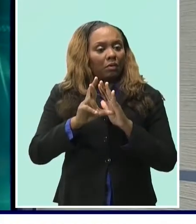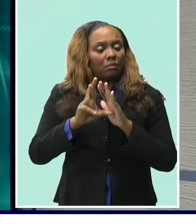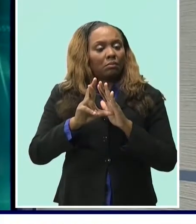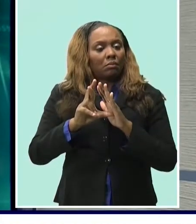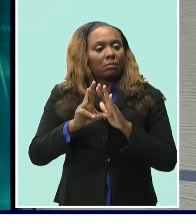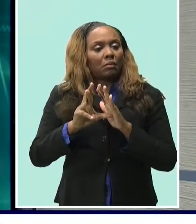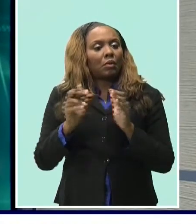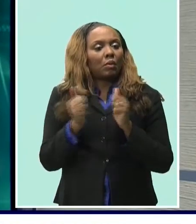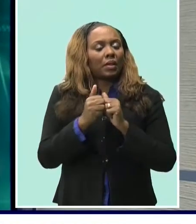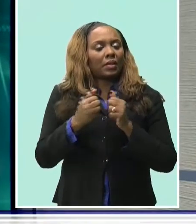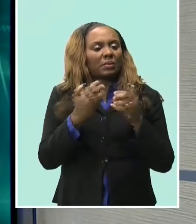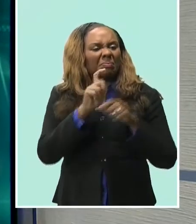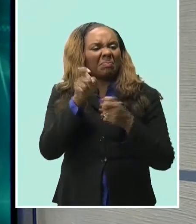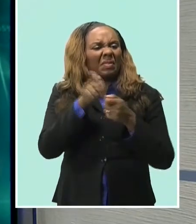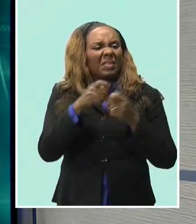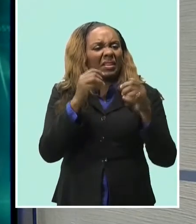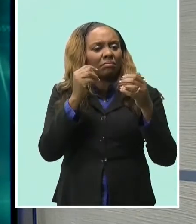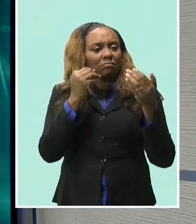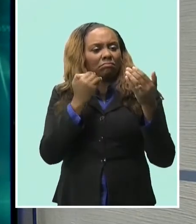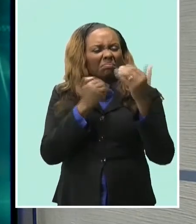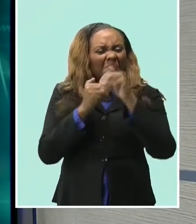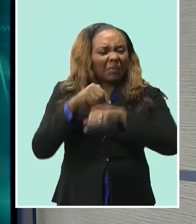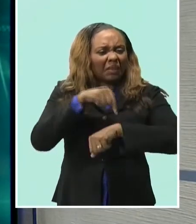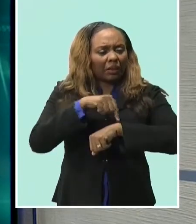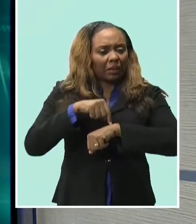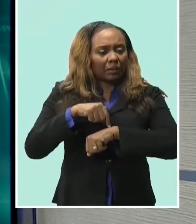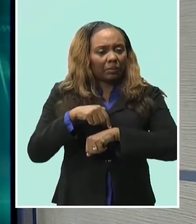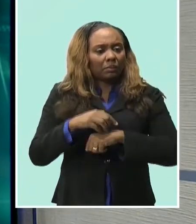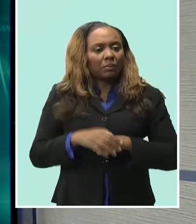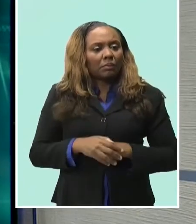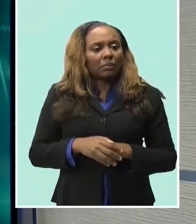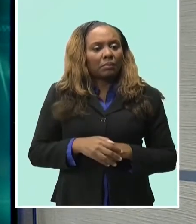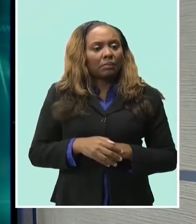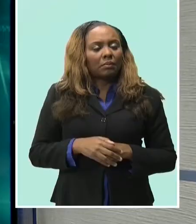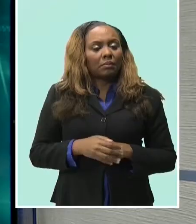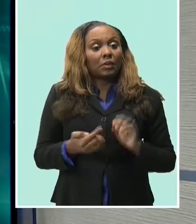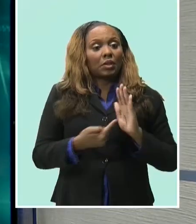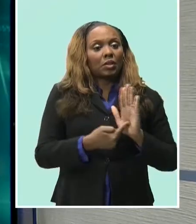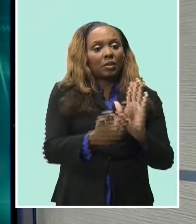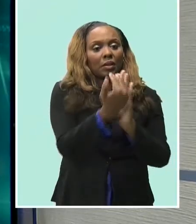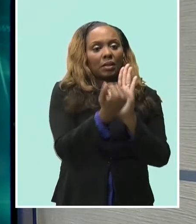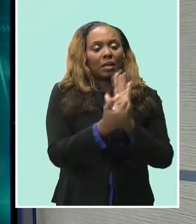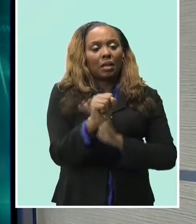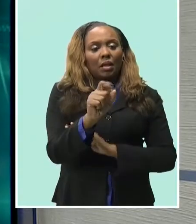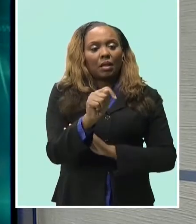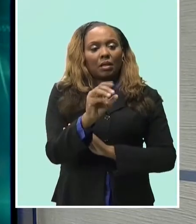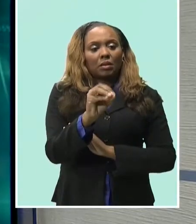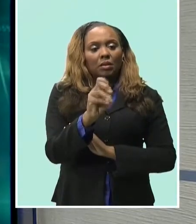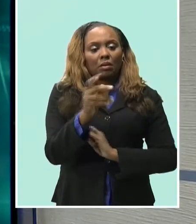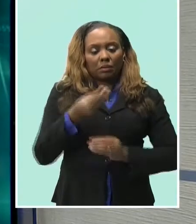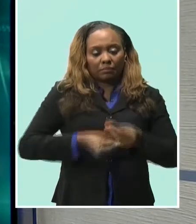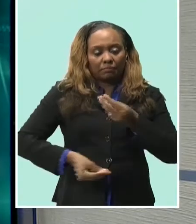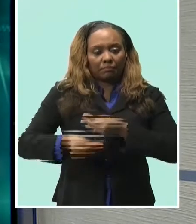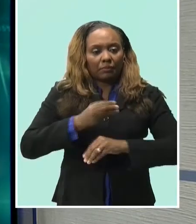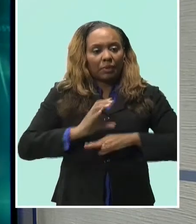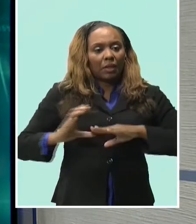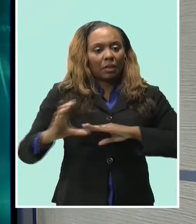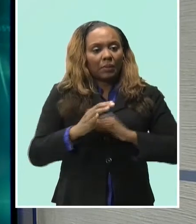the time stipulated. Well, let's take a look now at how stocks traded on selected exchanges throughout the region.